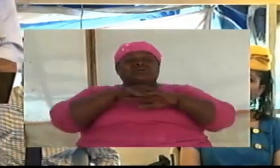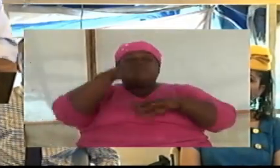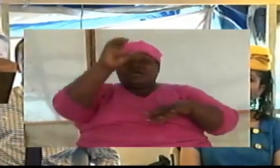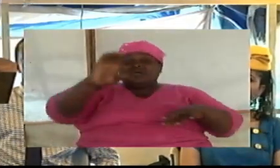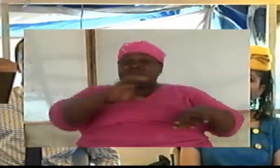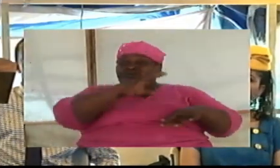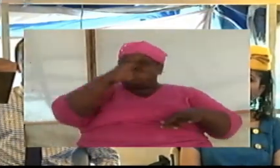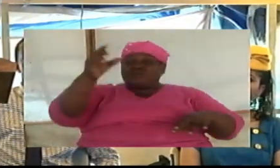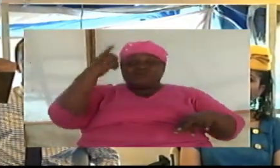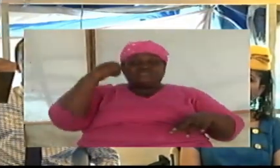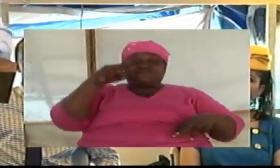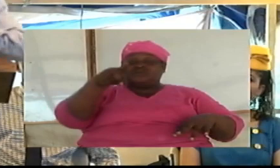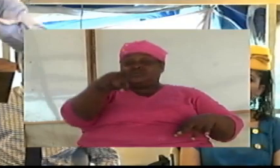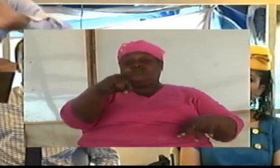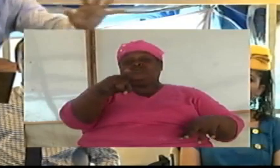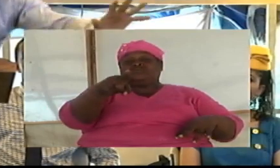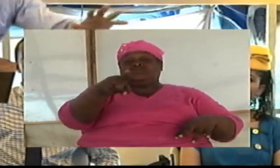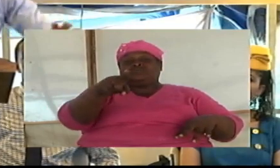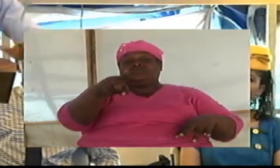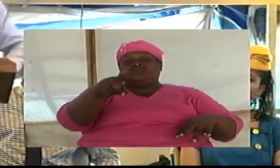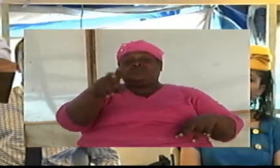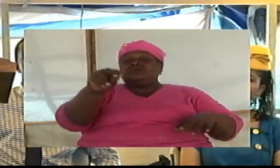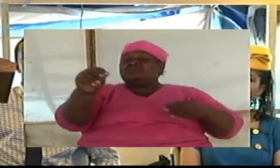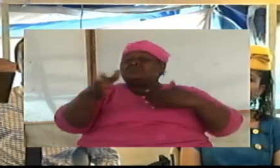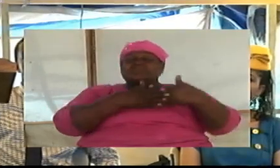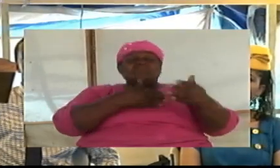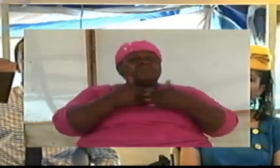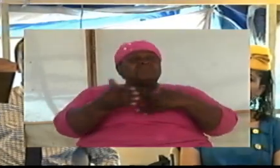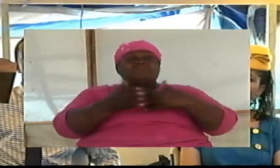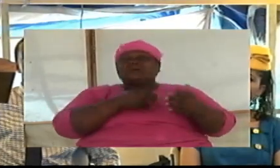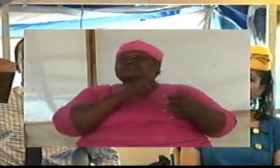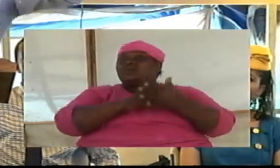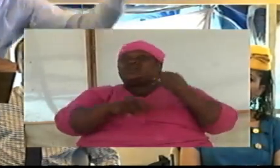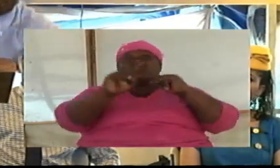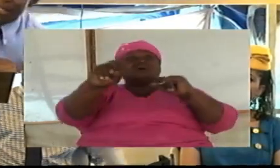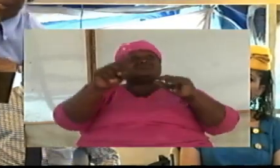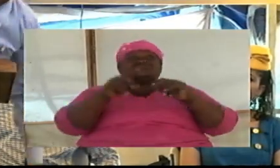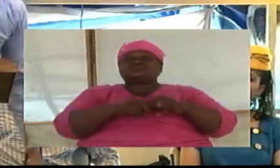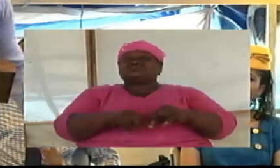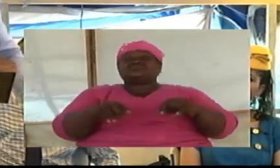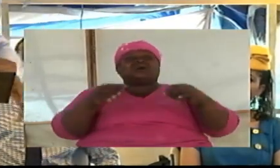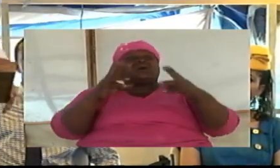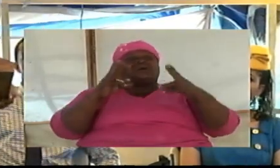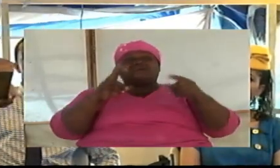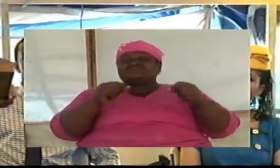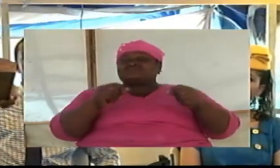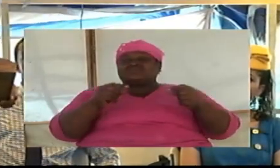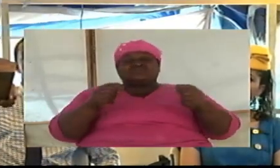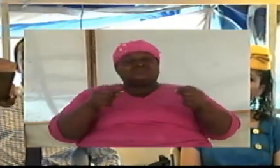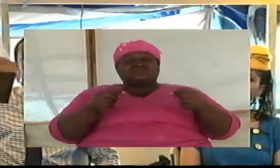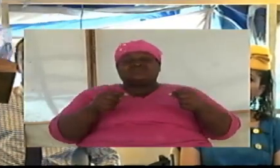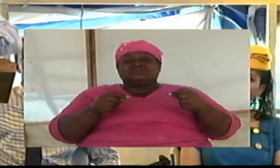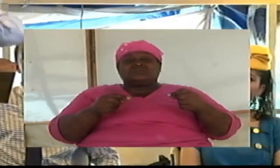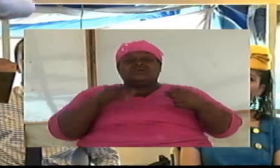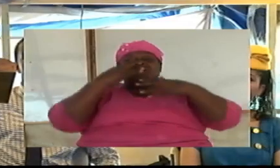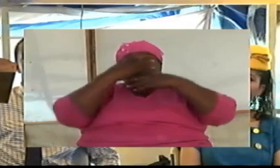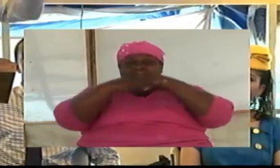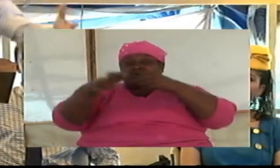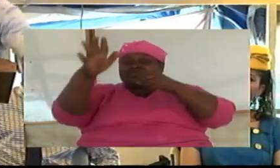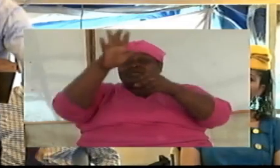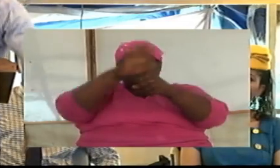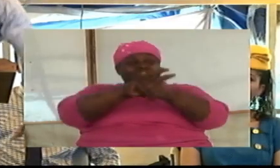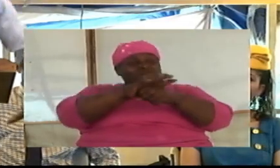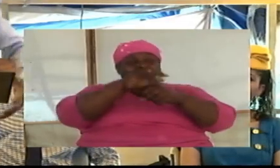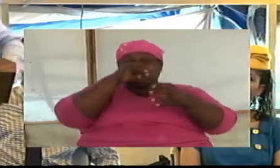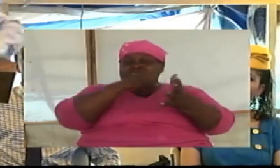Hallelujah. Amen. It doesn't matter what you have done. The blood can cover it. Praise the Lord Jesus. The blood is